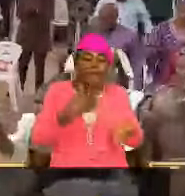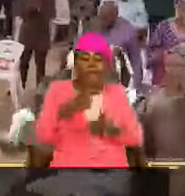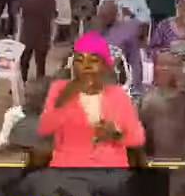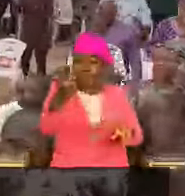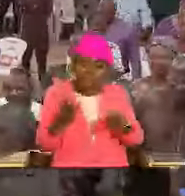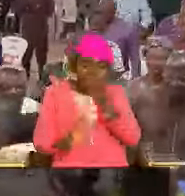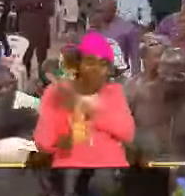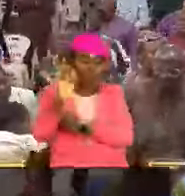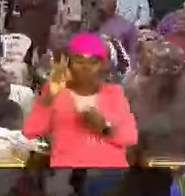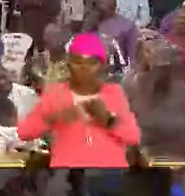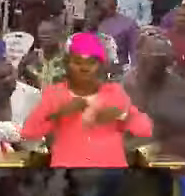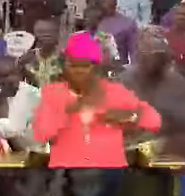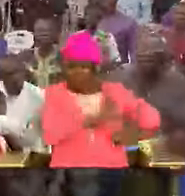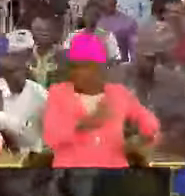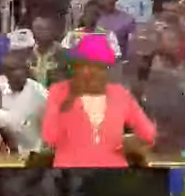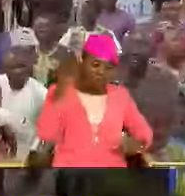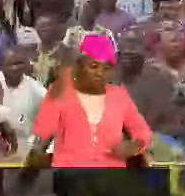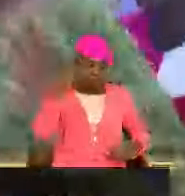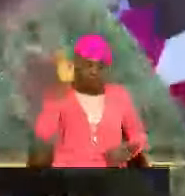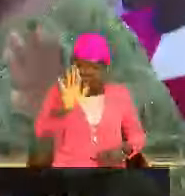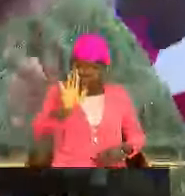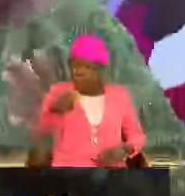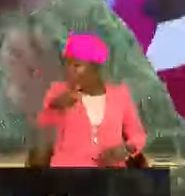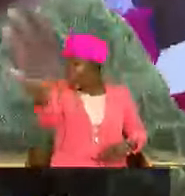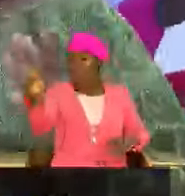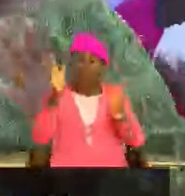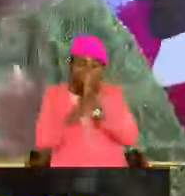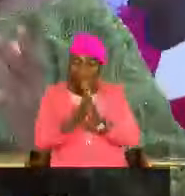himself and defend it on your